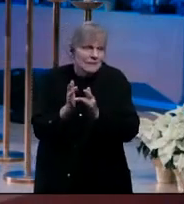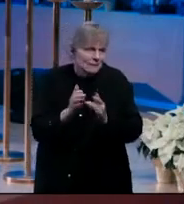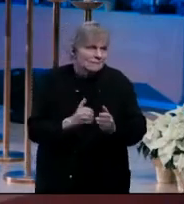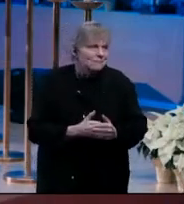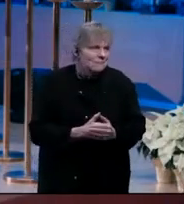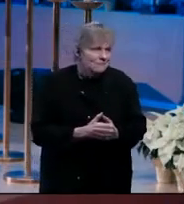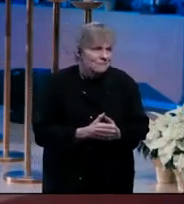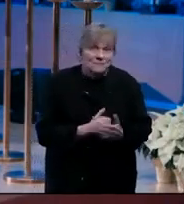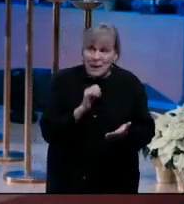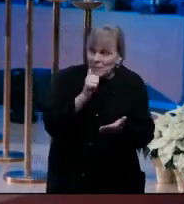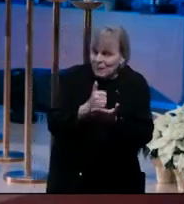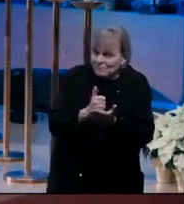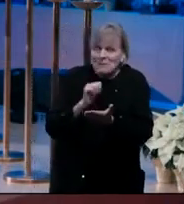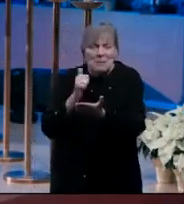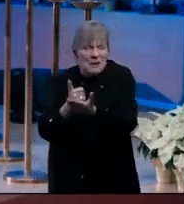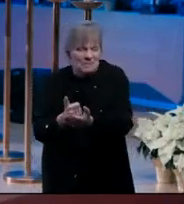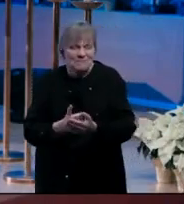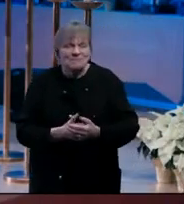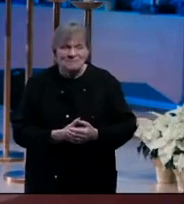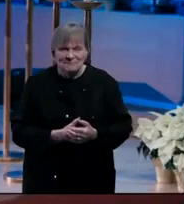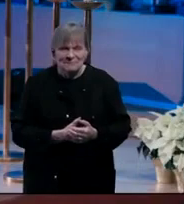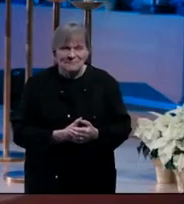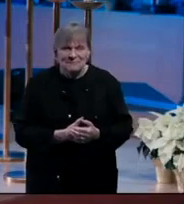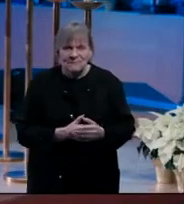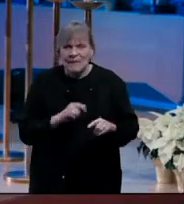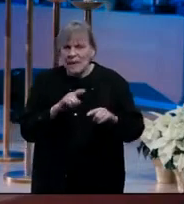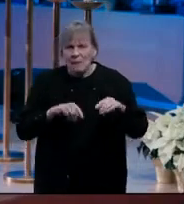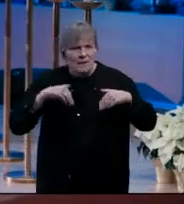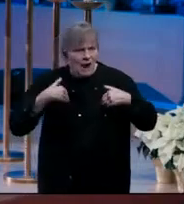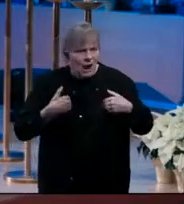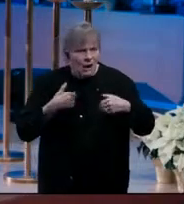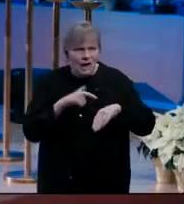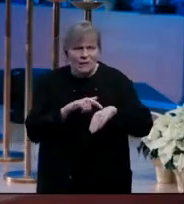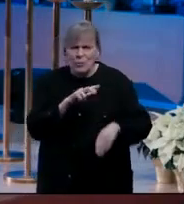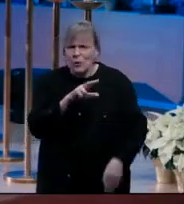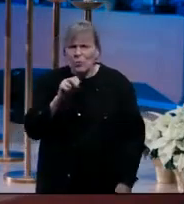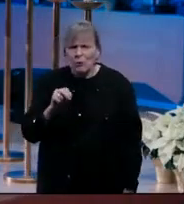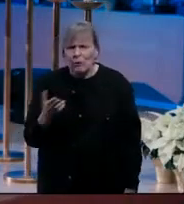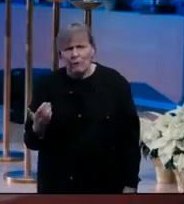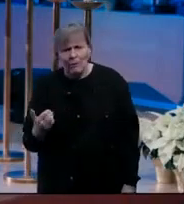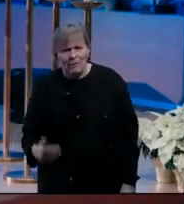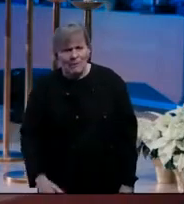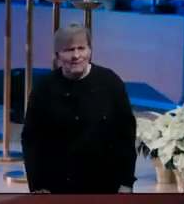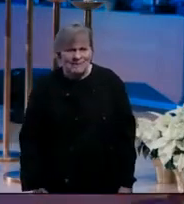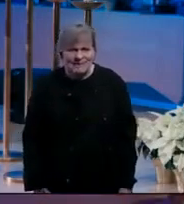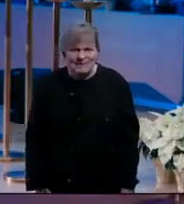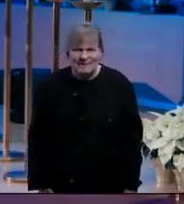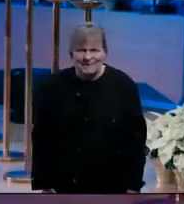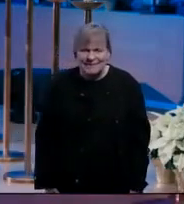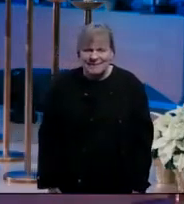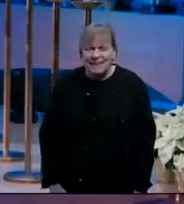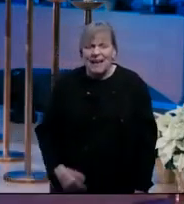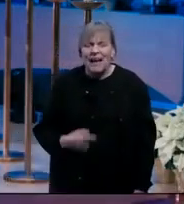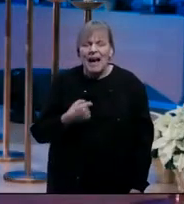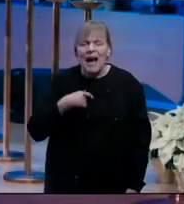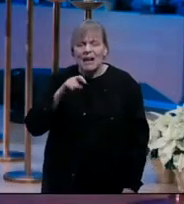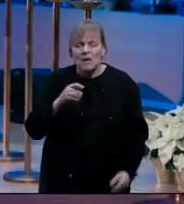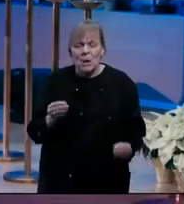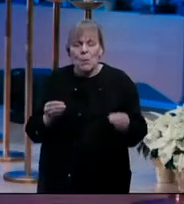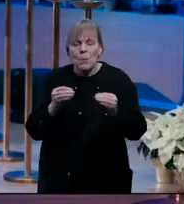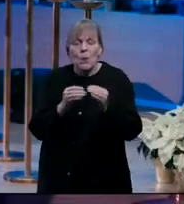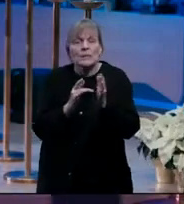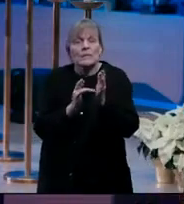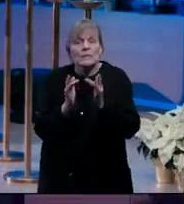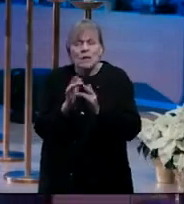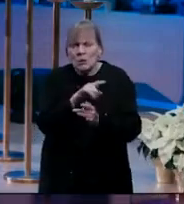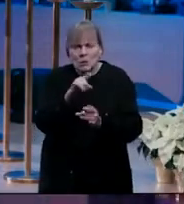Jesus. Amen to that? You can't be tired yet. It's only 3:30, okay? I need more Jesus in my